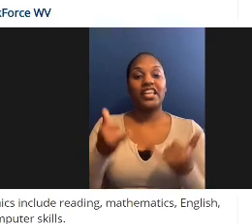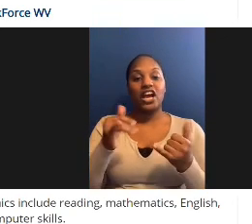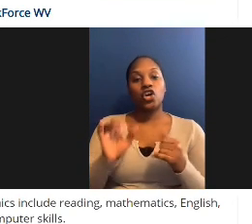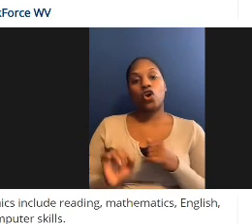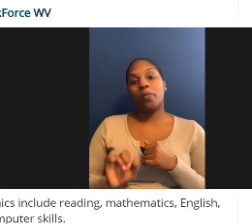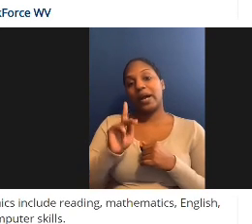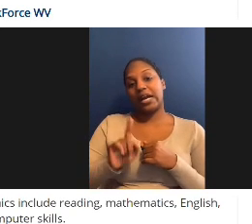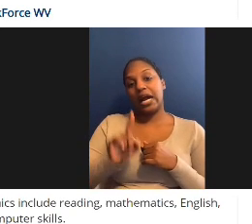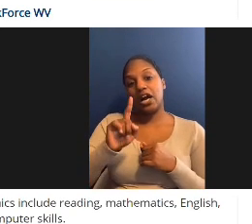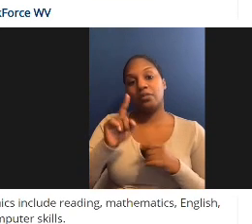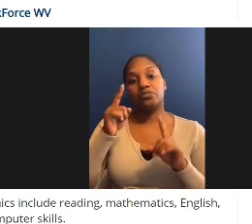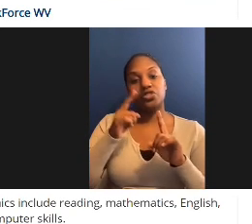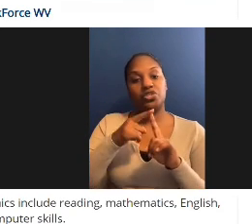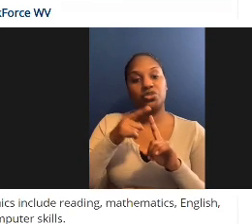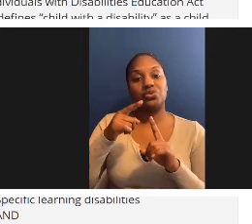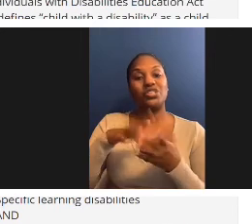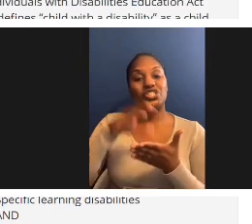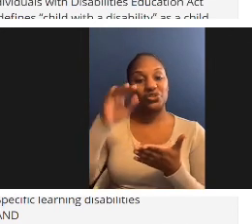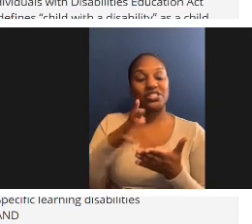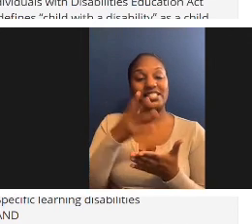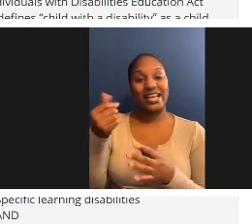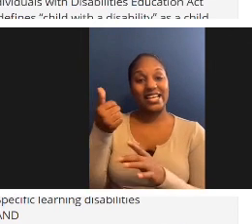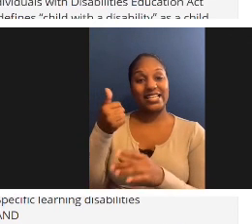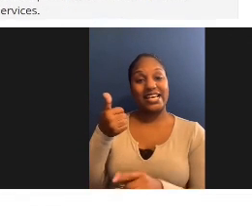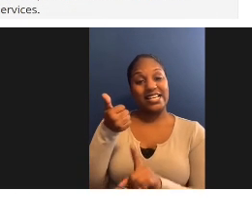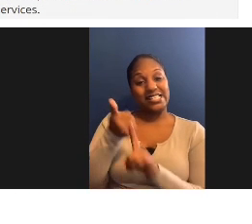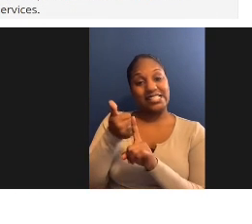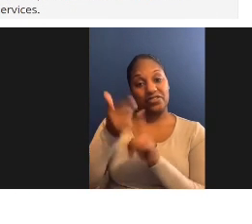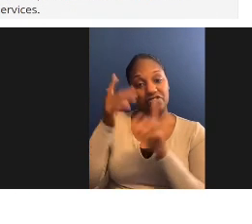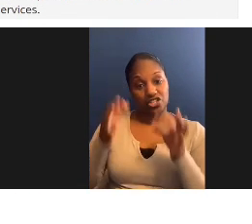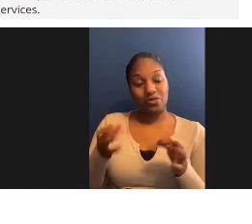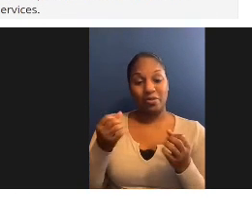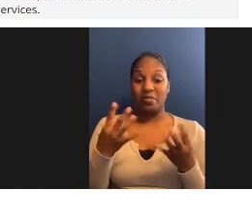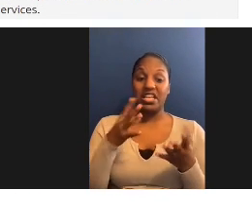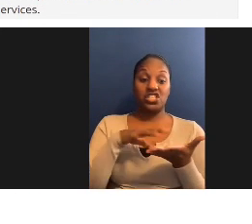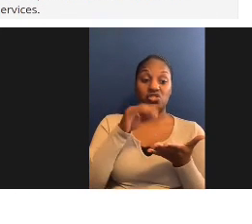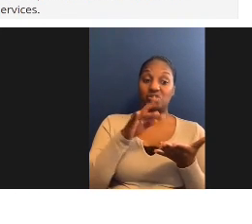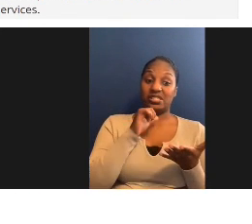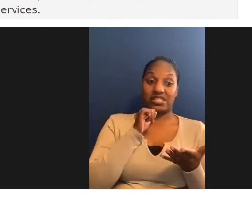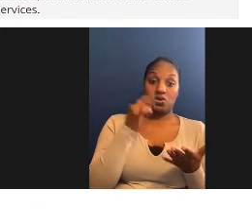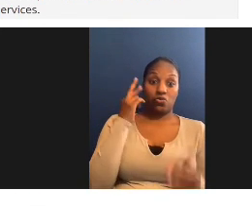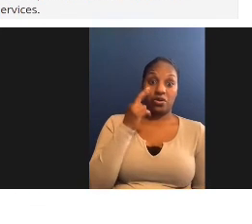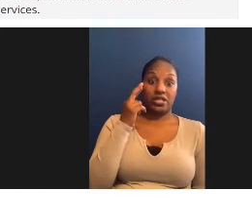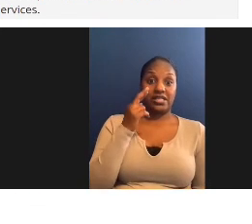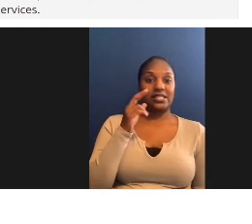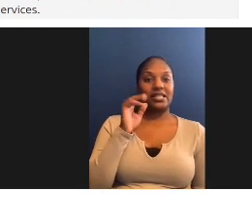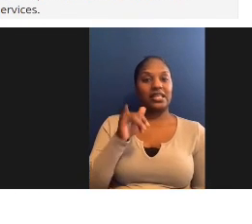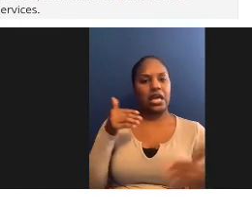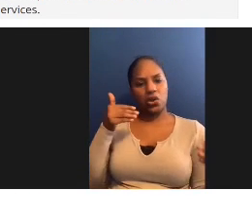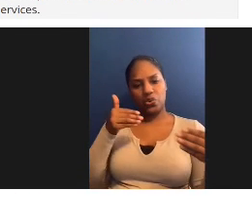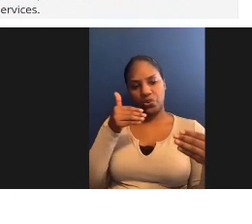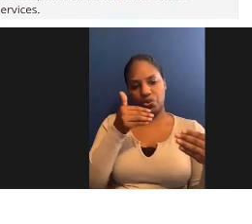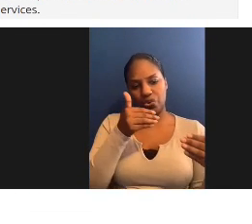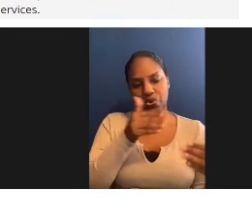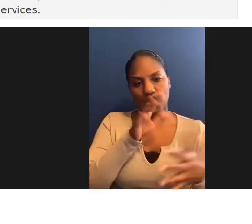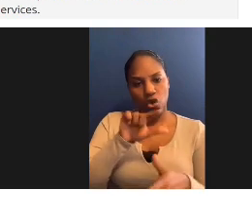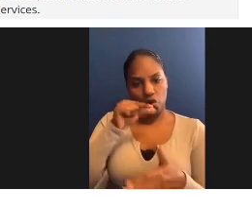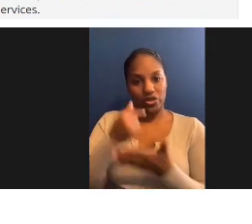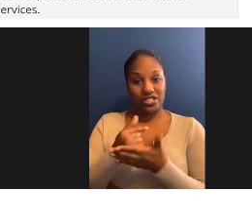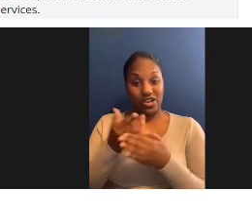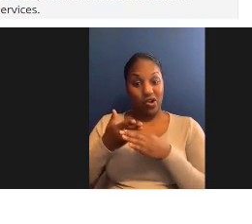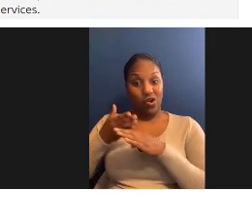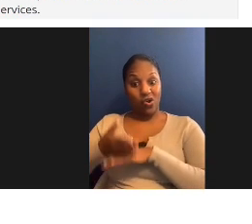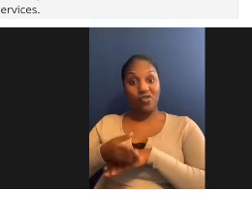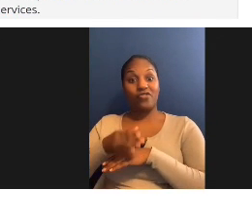go to self-determination. A lot of our kids don't realize that upon graduation or the age of